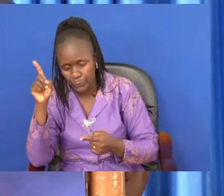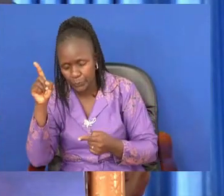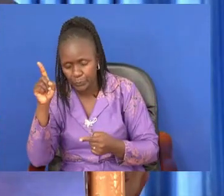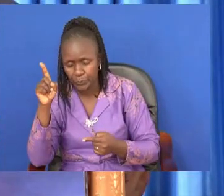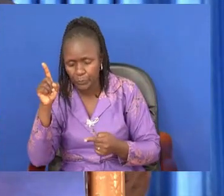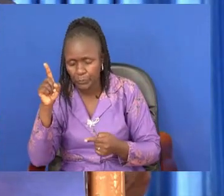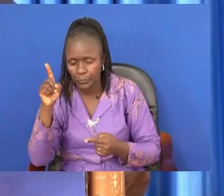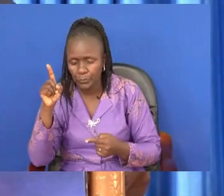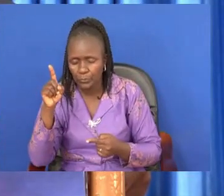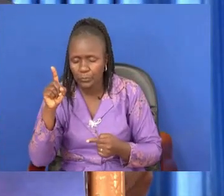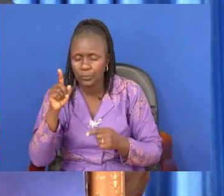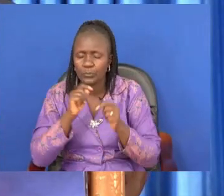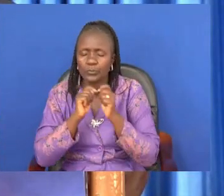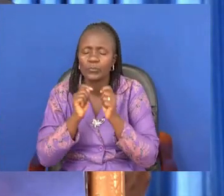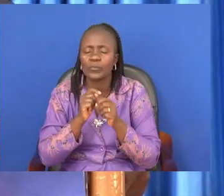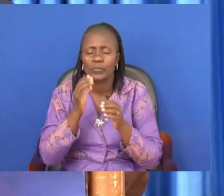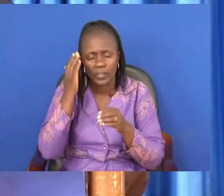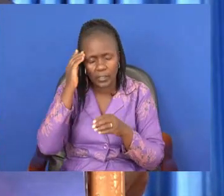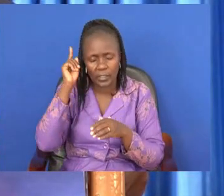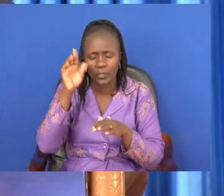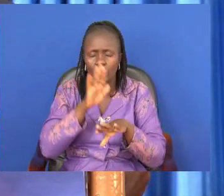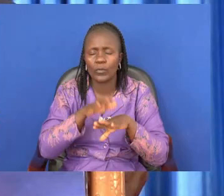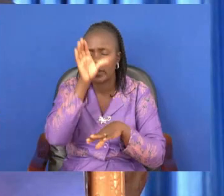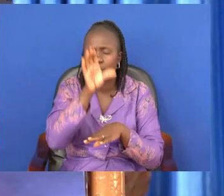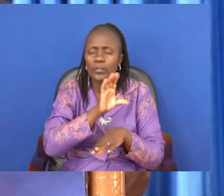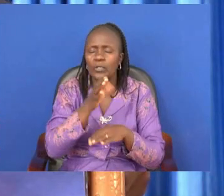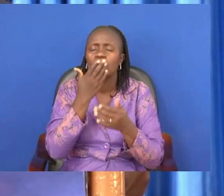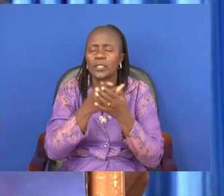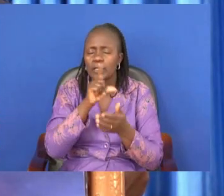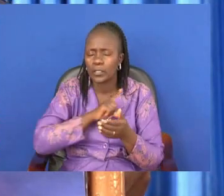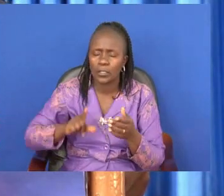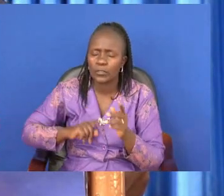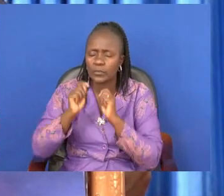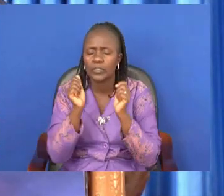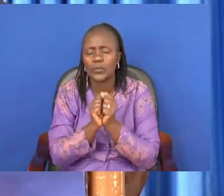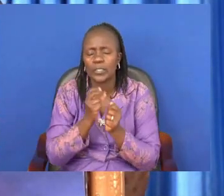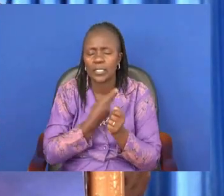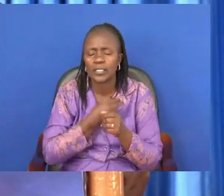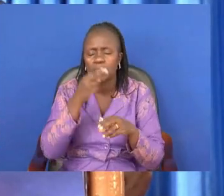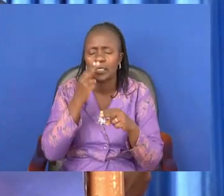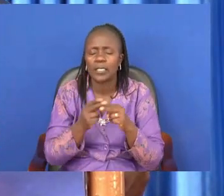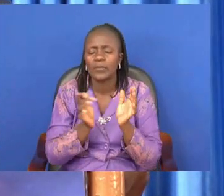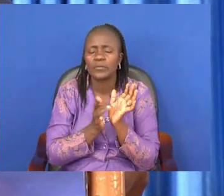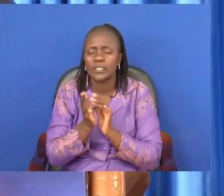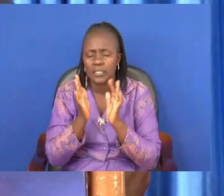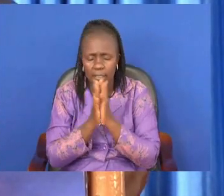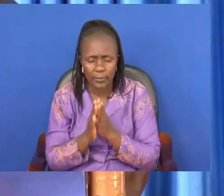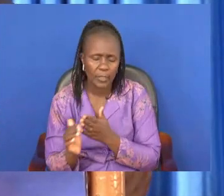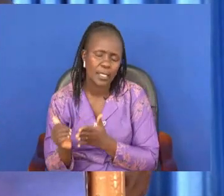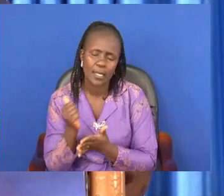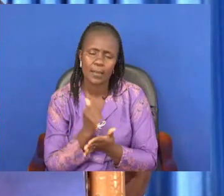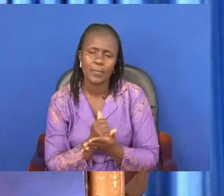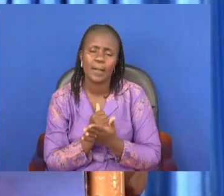be able to focus their mind on the cross. Thank you, Lord, for speaking to each one of us. In Jesus' name I do pray.